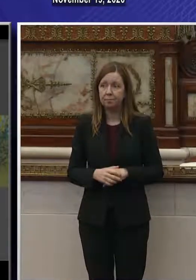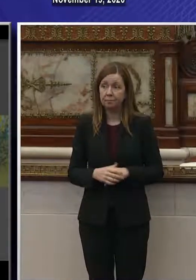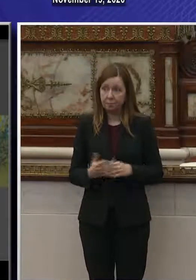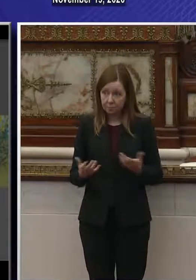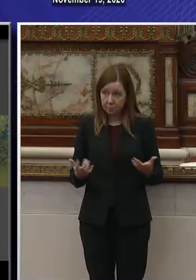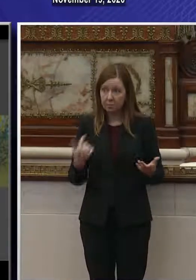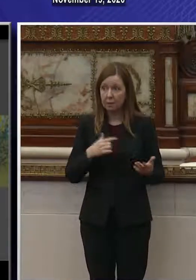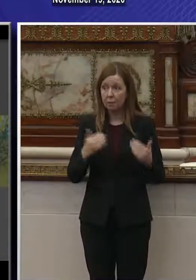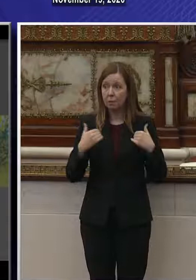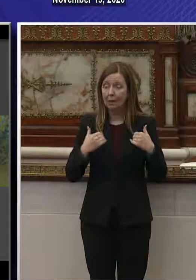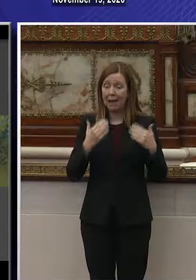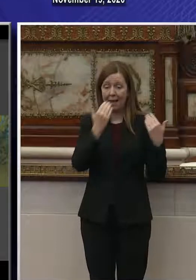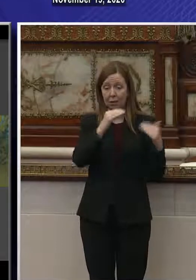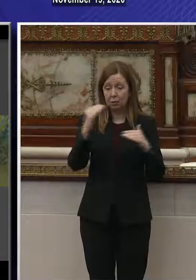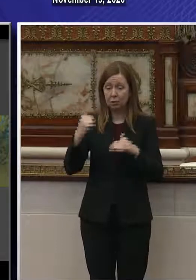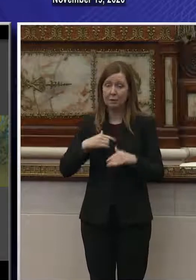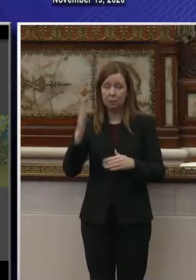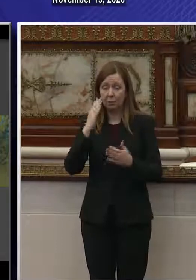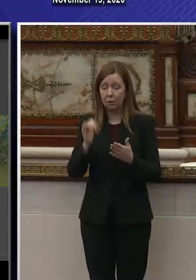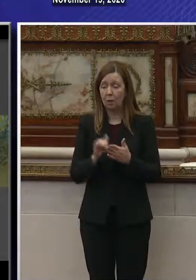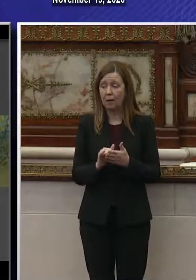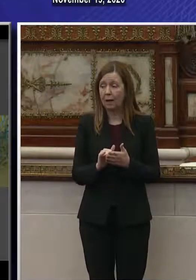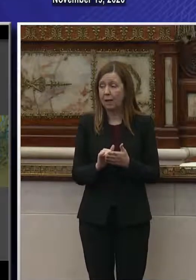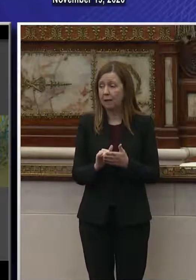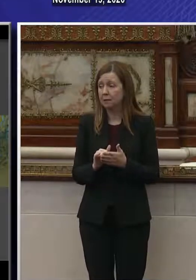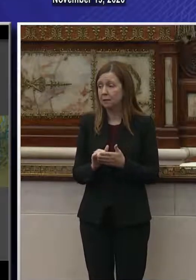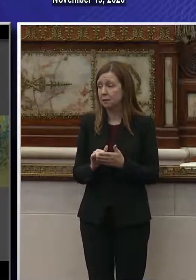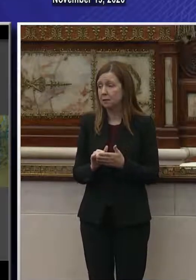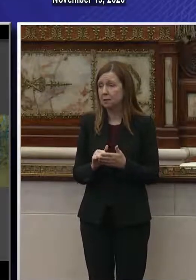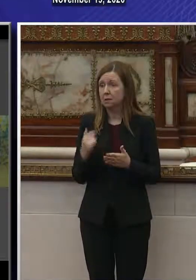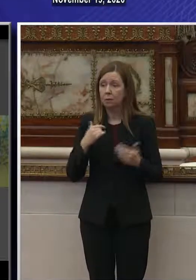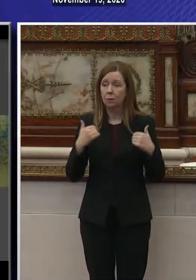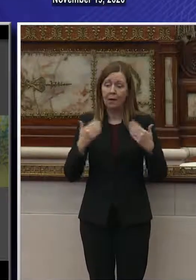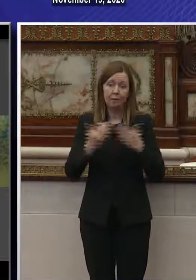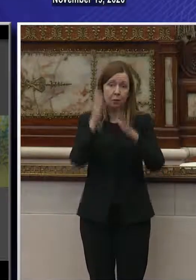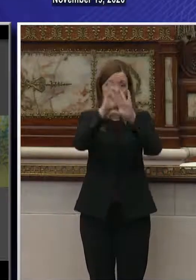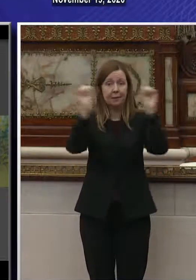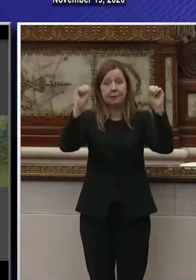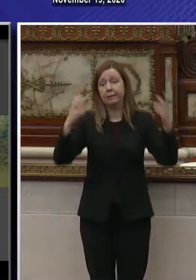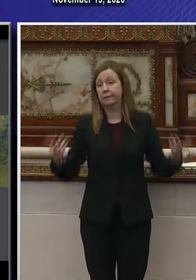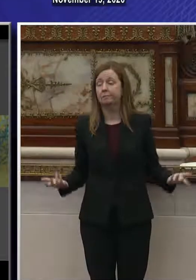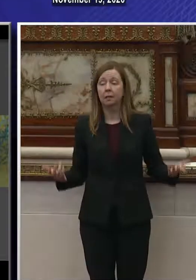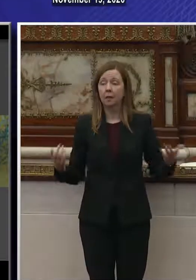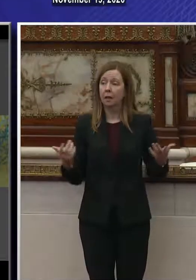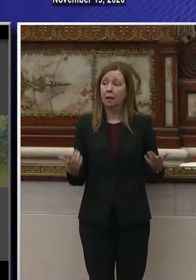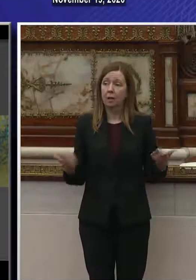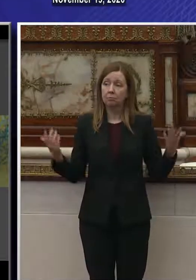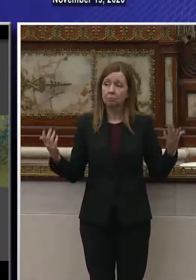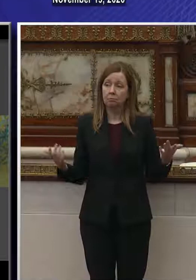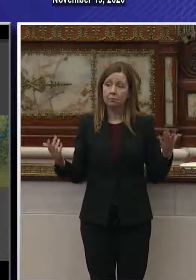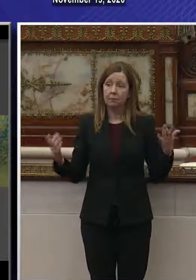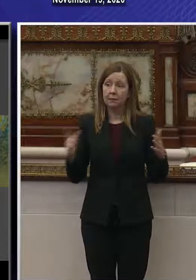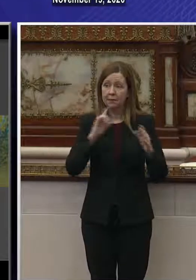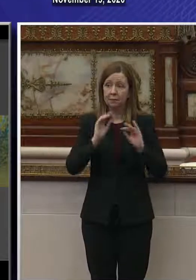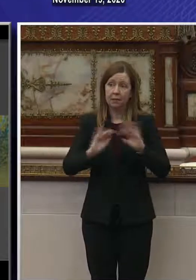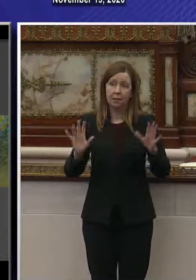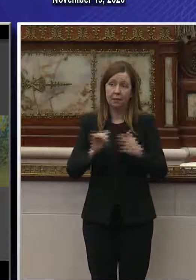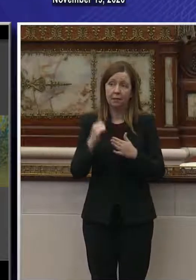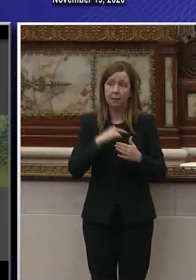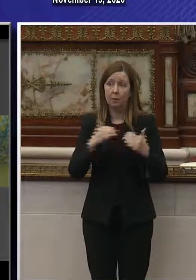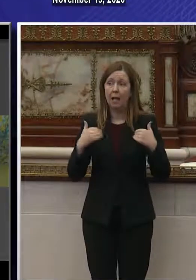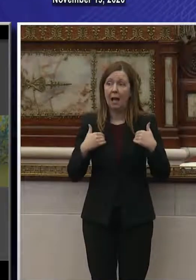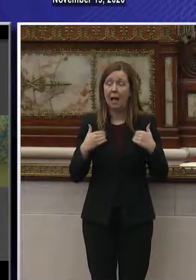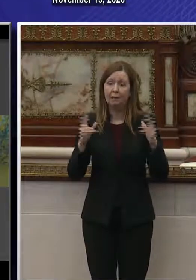the fact that we had constraints, we know that there were, we have a new president, basically, in part because, it's very clear that we